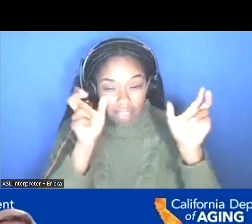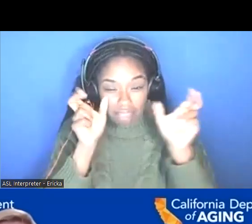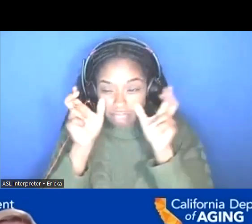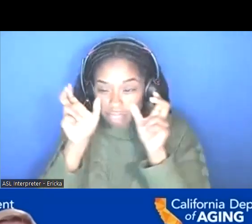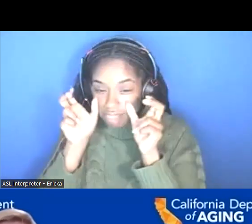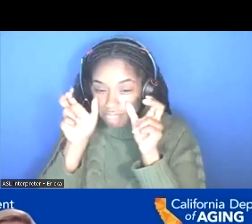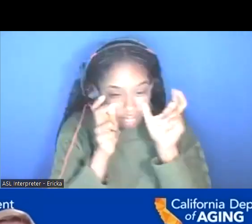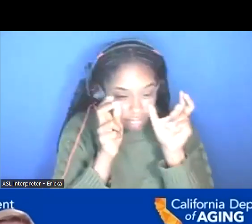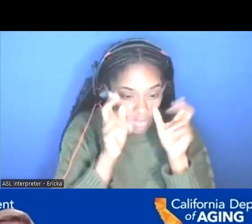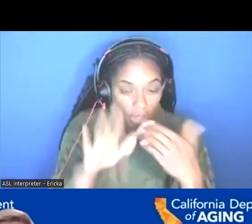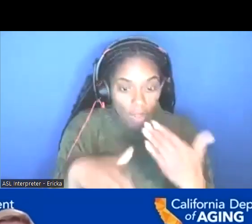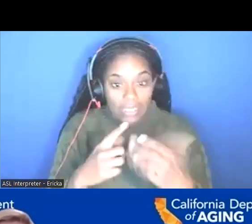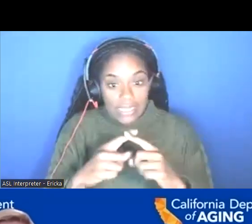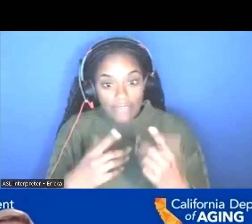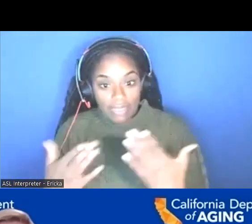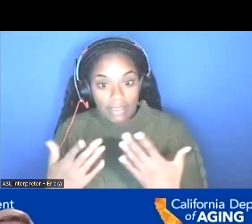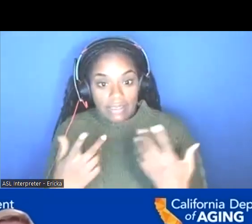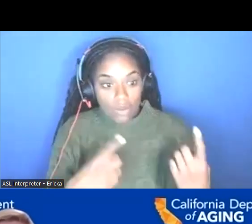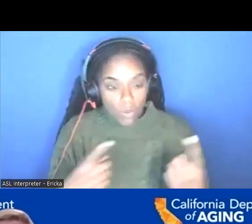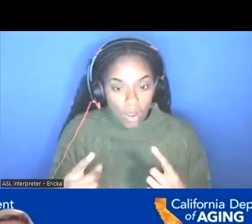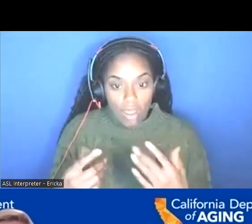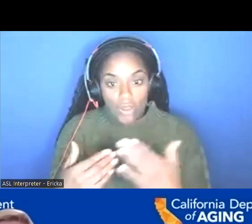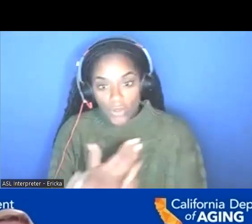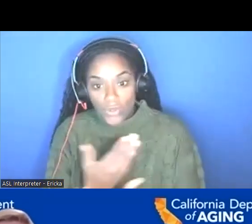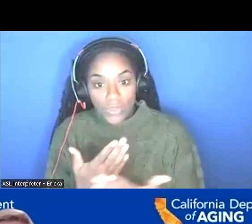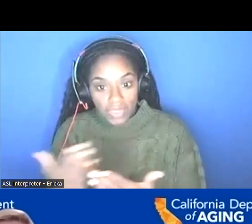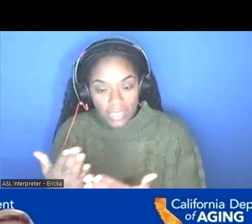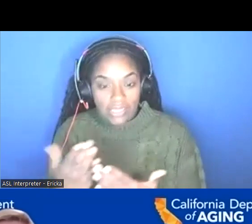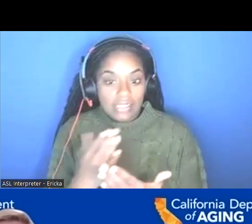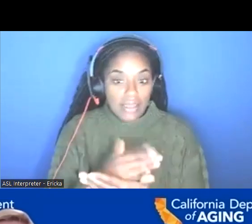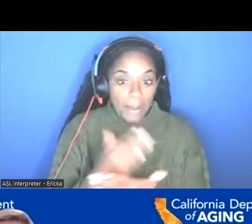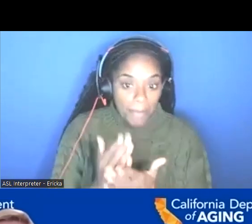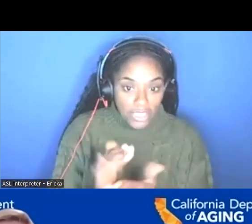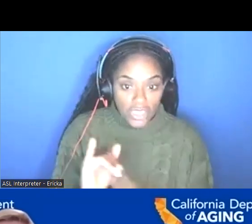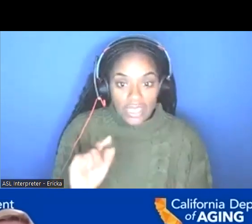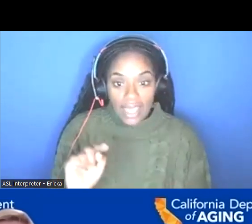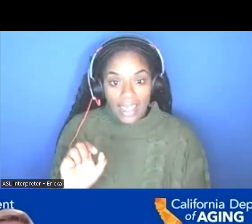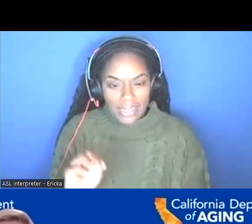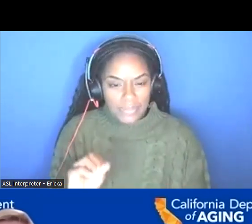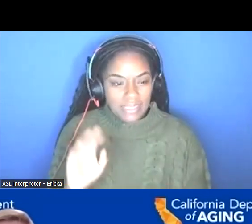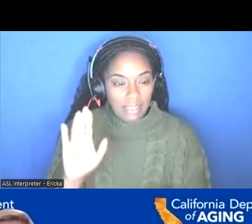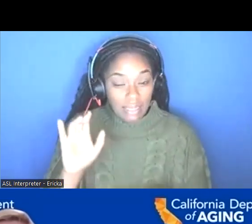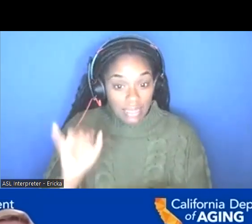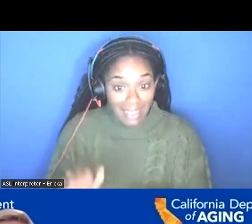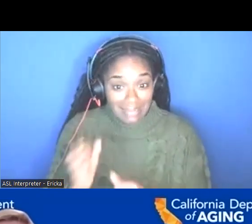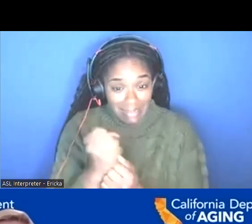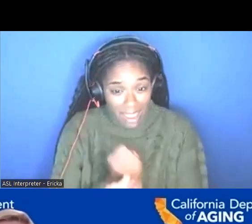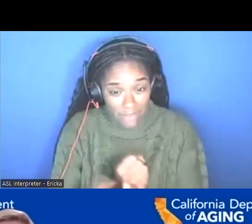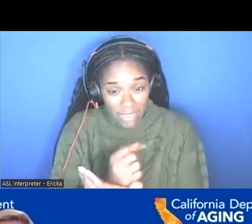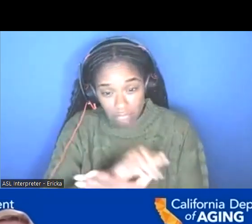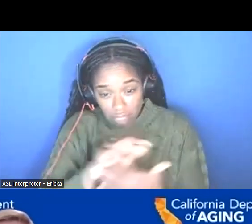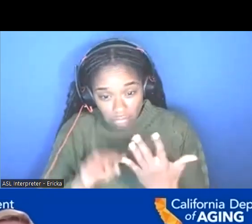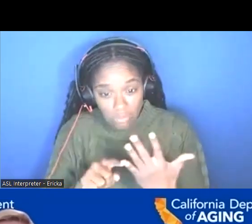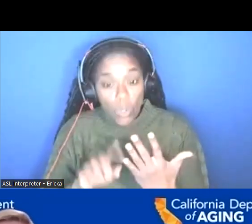moving pieces essentially are happening in new initiatives or budget items, that will all be included in the tracker?